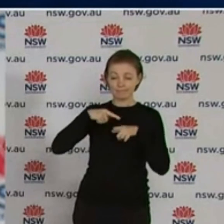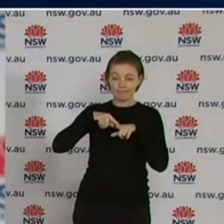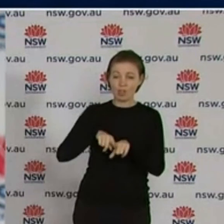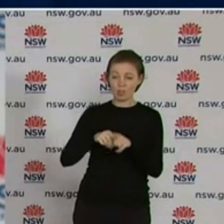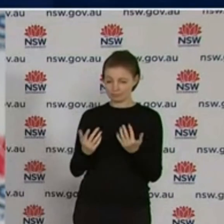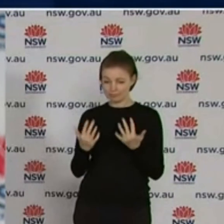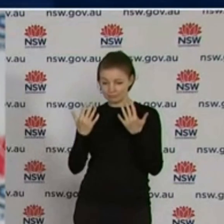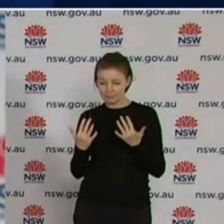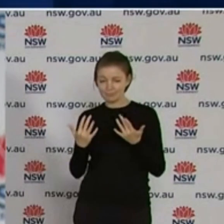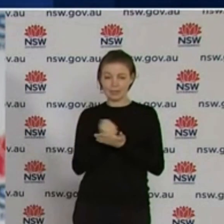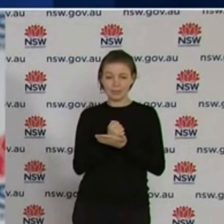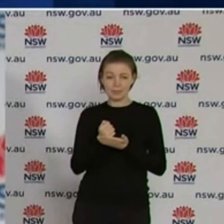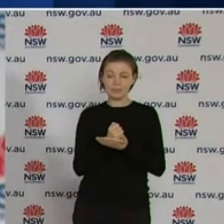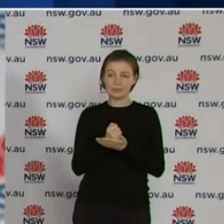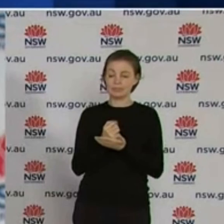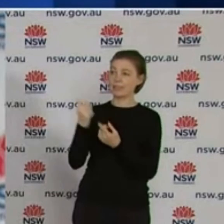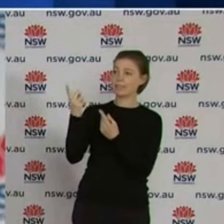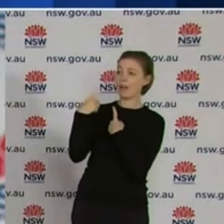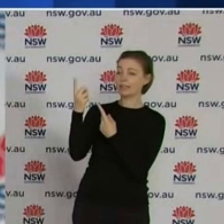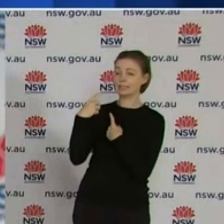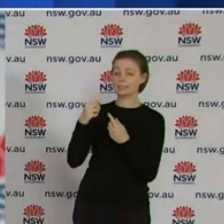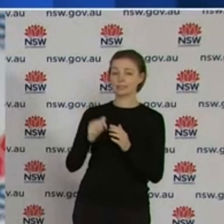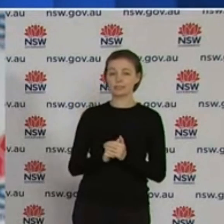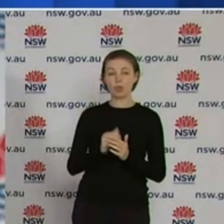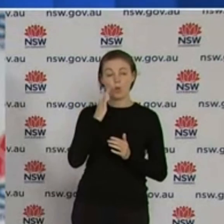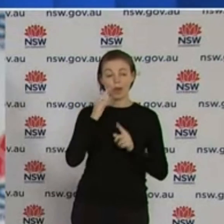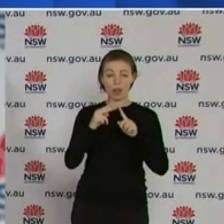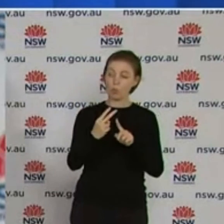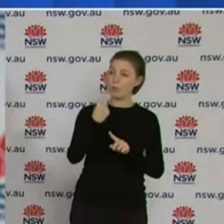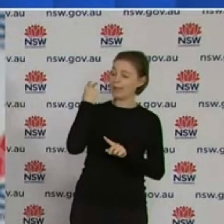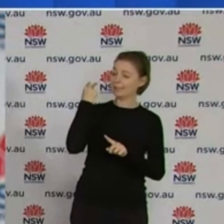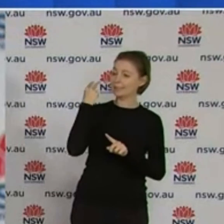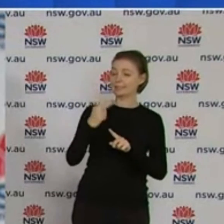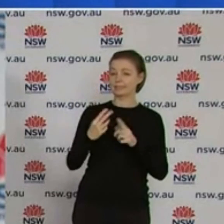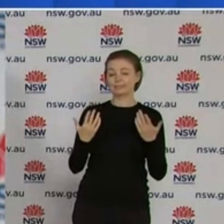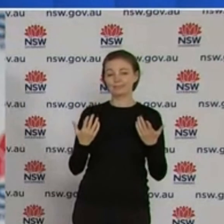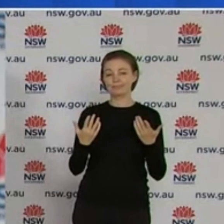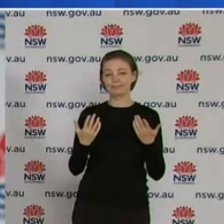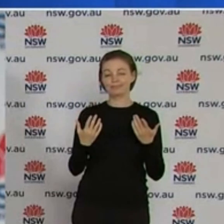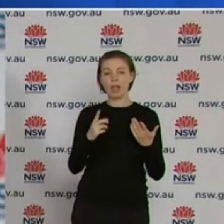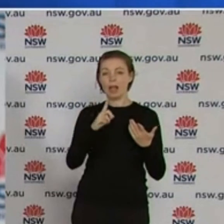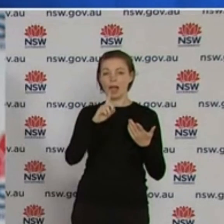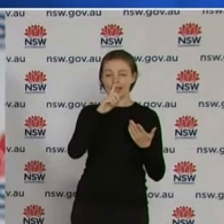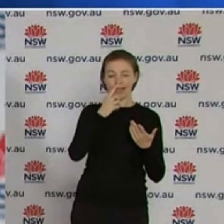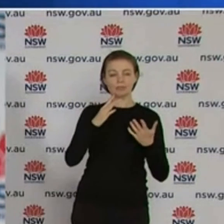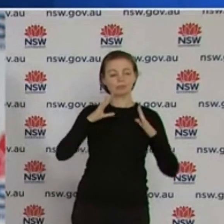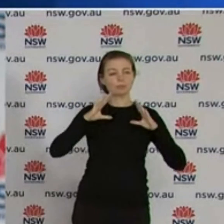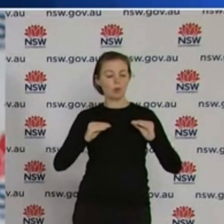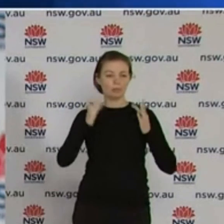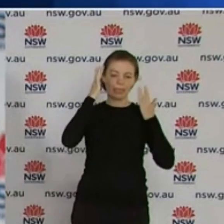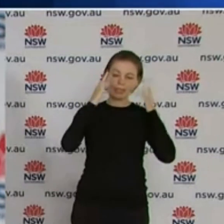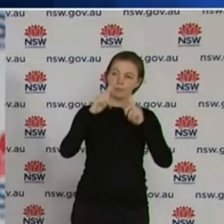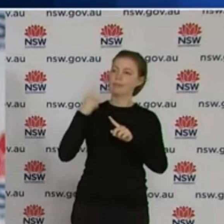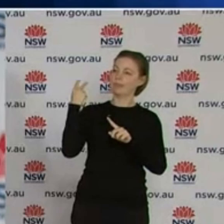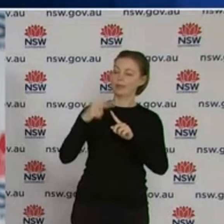to do. And when I look back now, it's too early to make assessments on what happened and what didn't happen, but I think